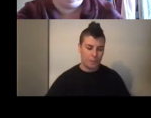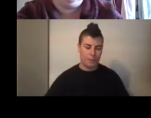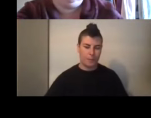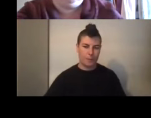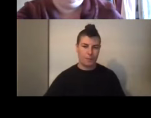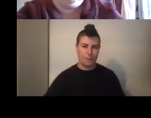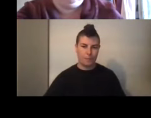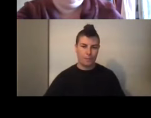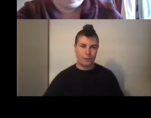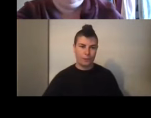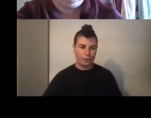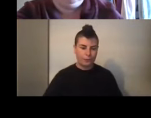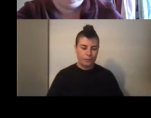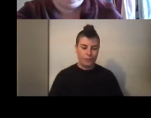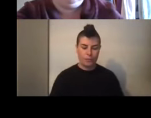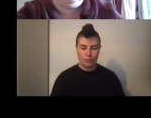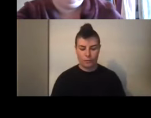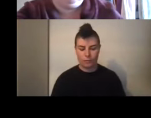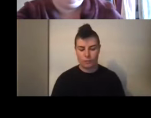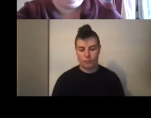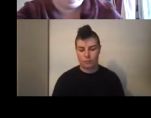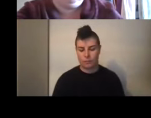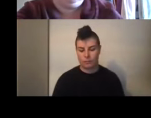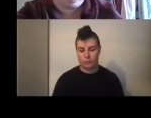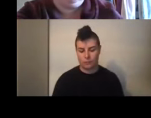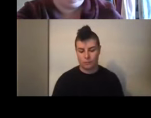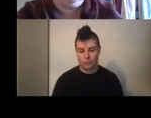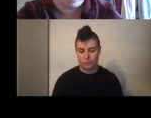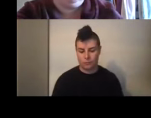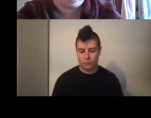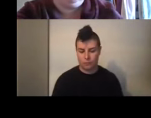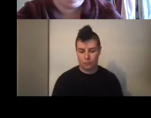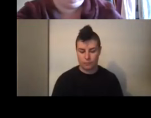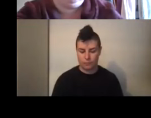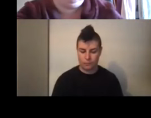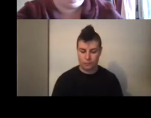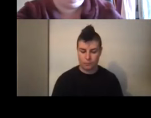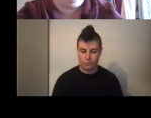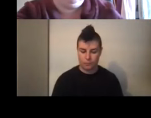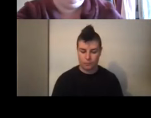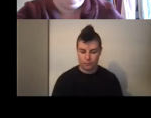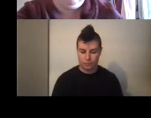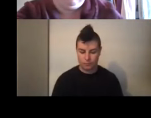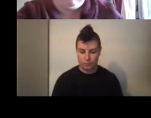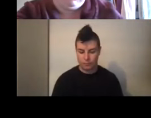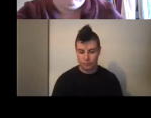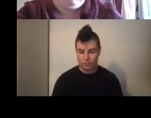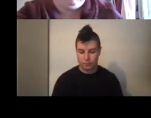acts, right? So if you go and look at discourse analysis texts, they'll talk about illocutionary acts.